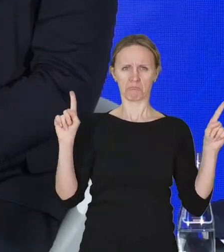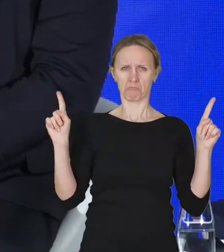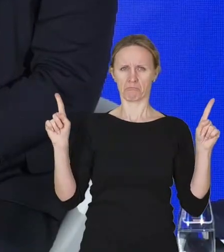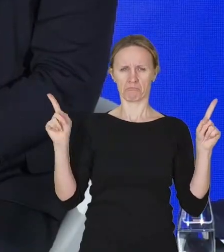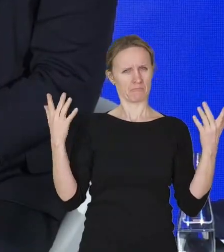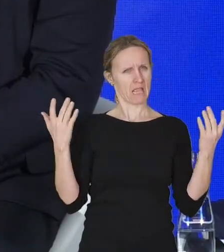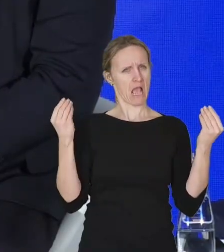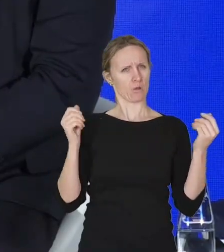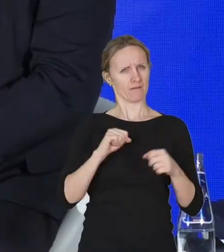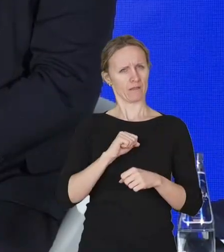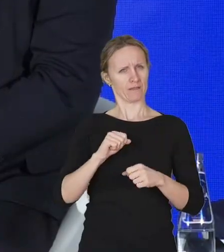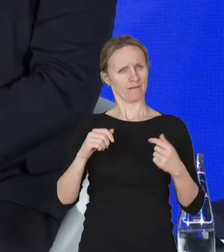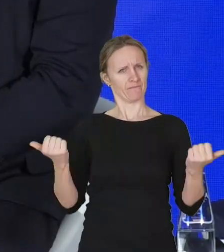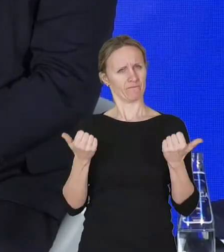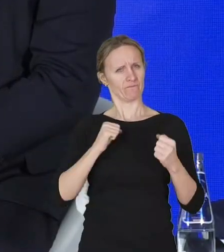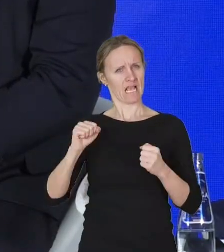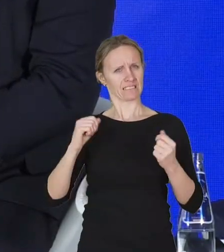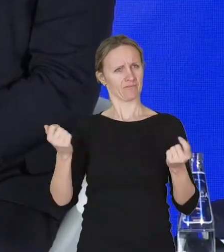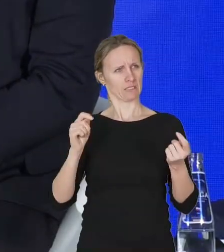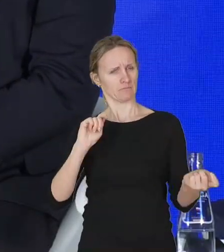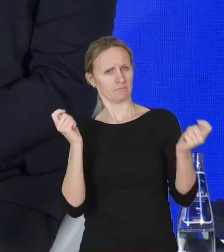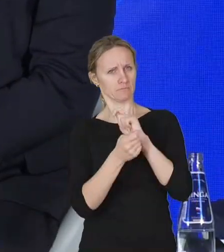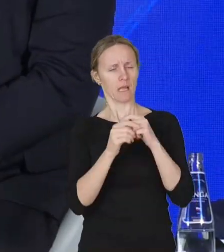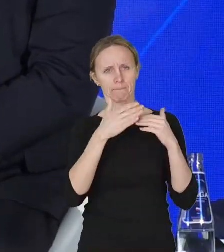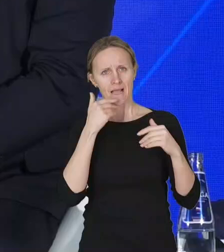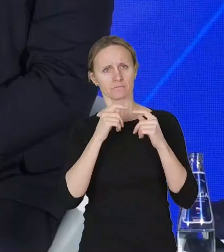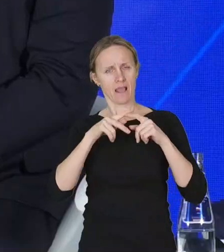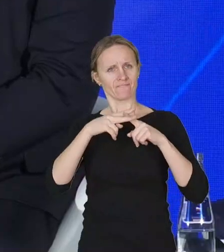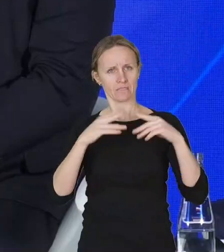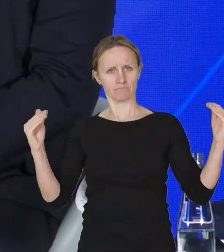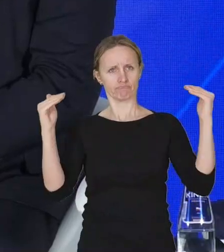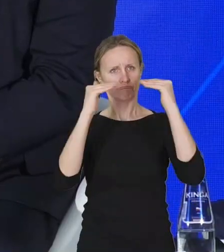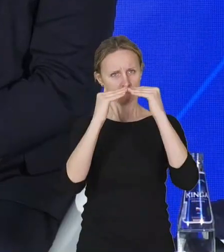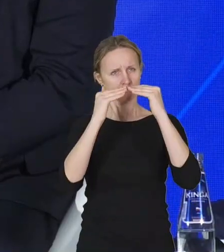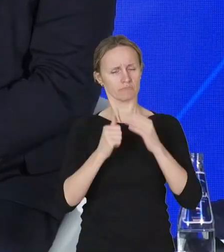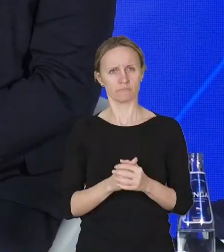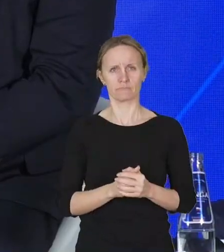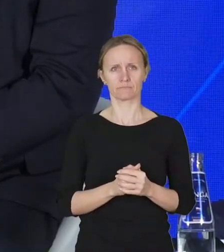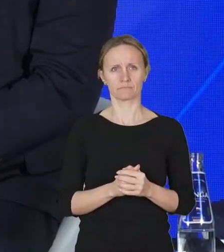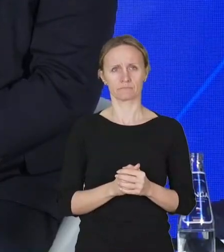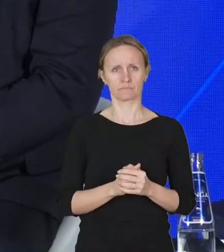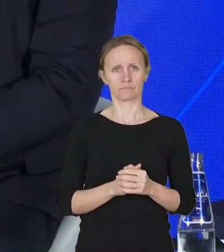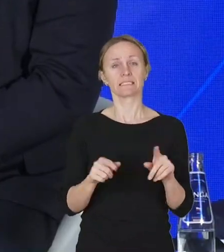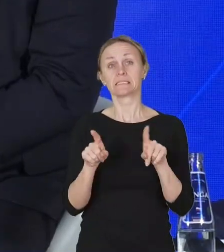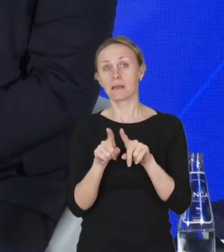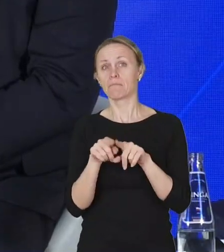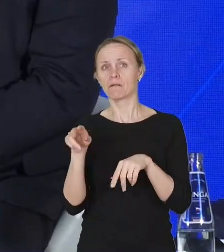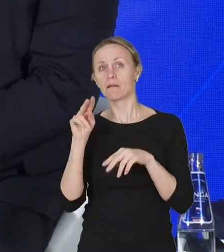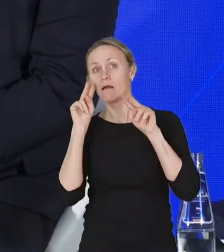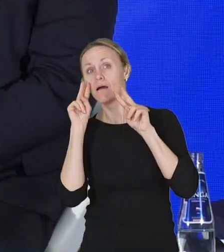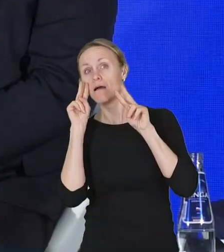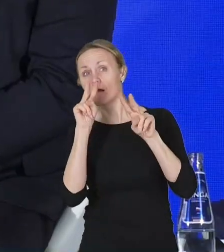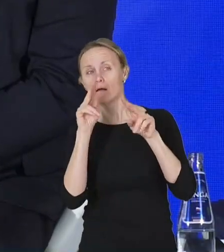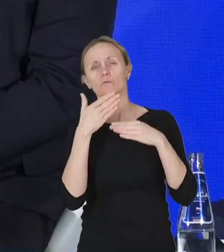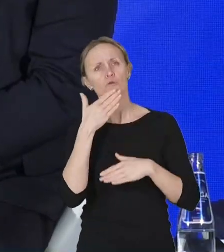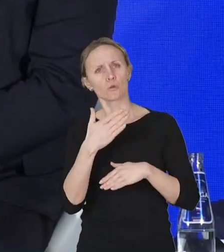firstly, in the services area, the single market rules, and I hope this is one of the key goals of the Commission. This is definitely what